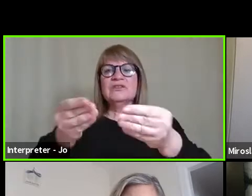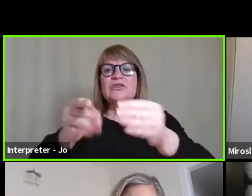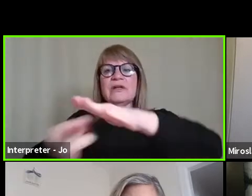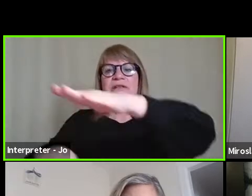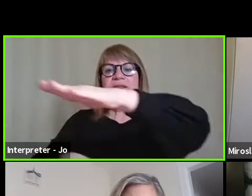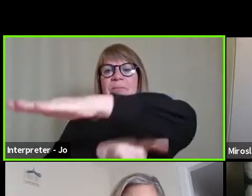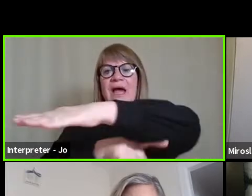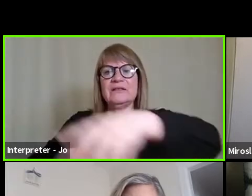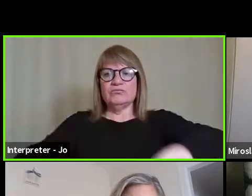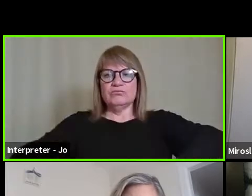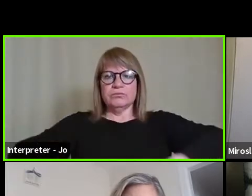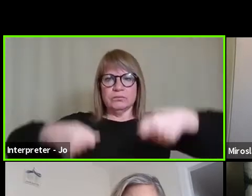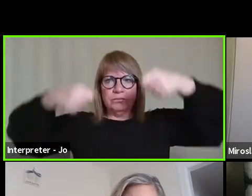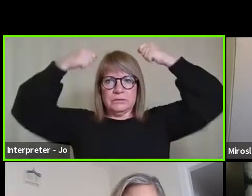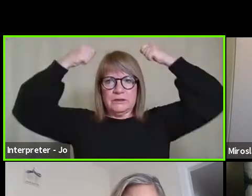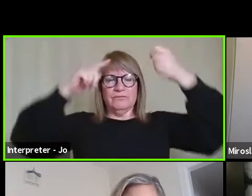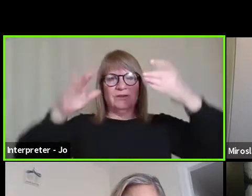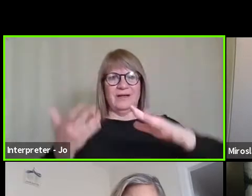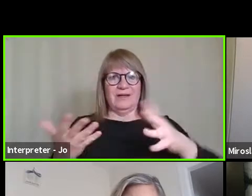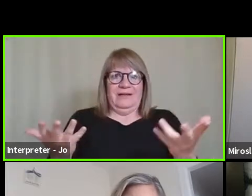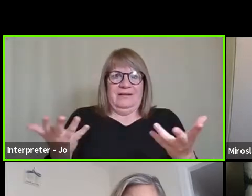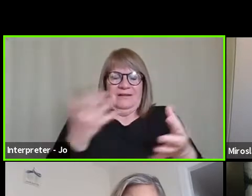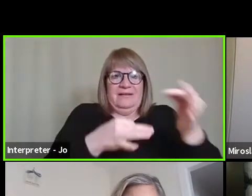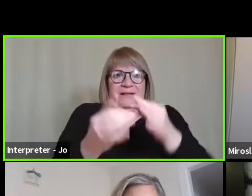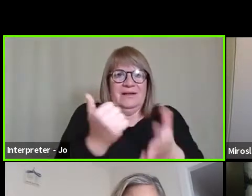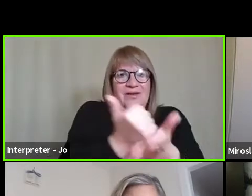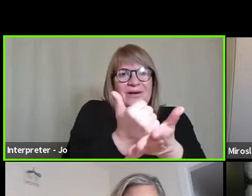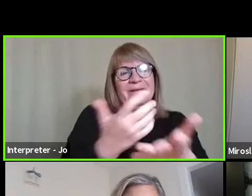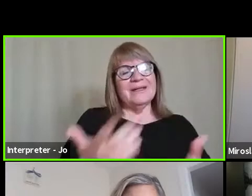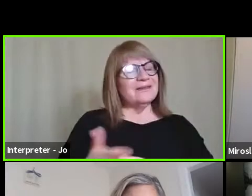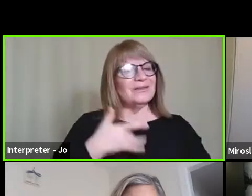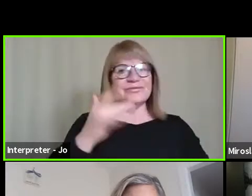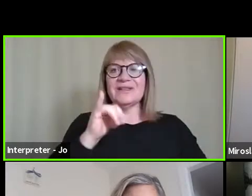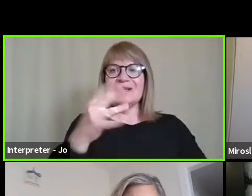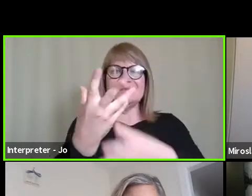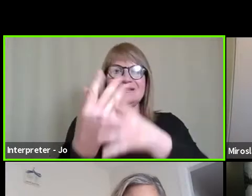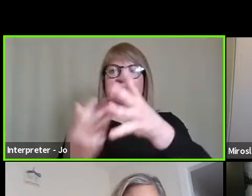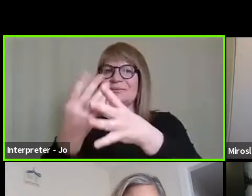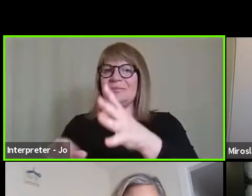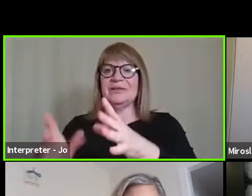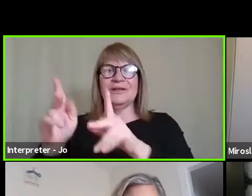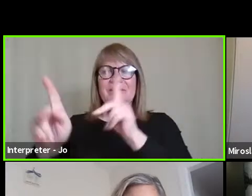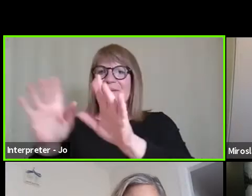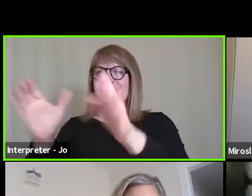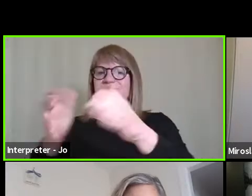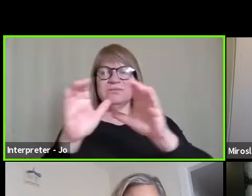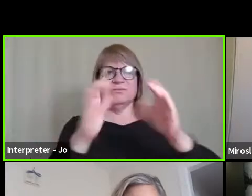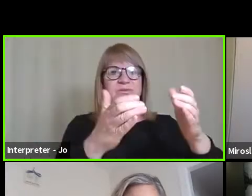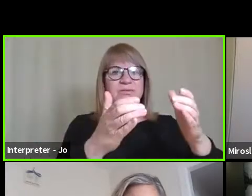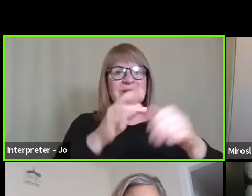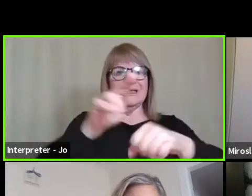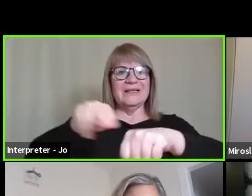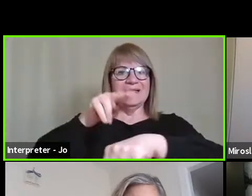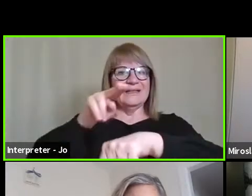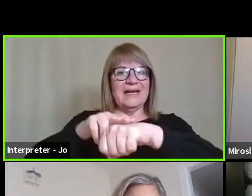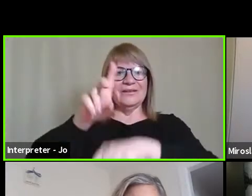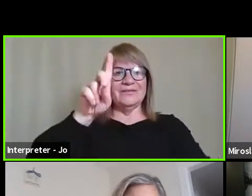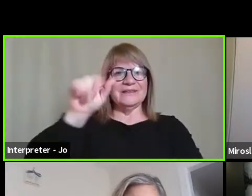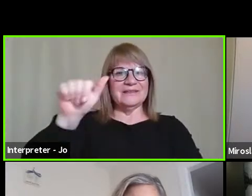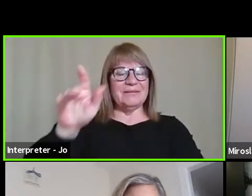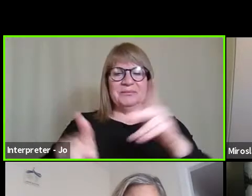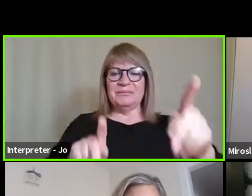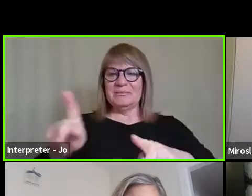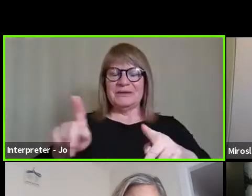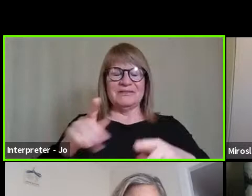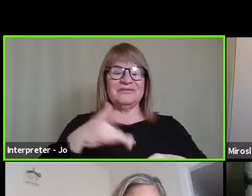uh doubling of disappearing of people right so native disabled people are just too invisible to be counted um in the midst of